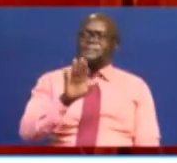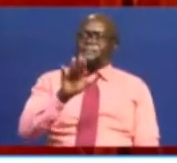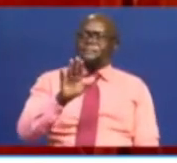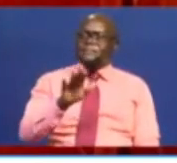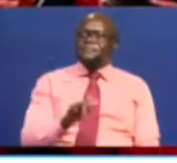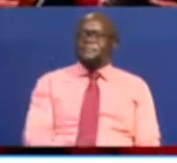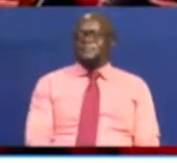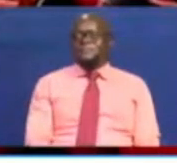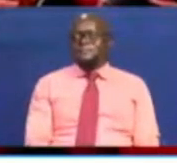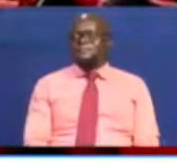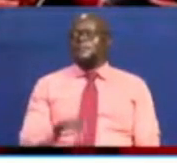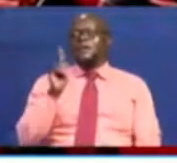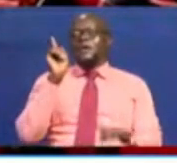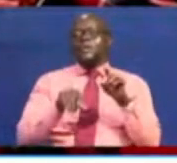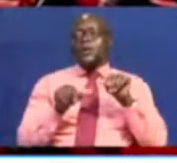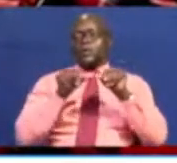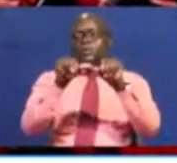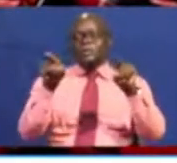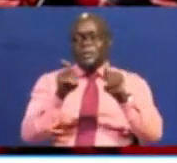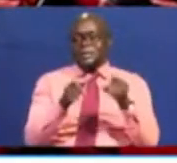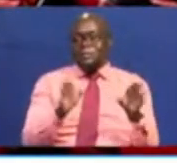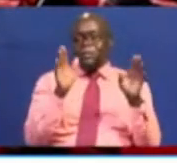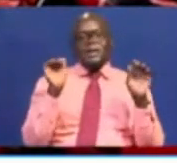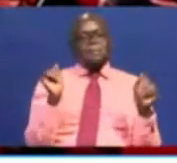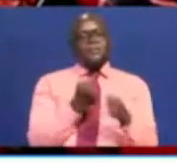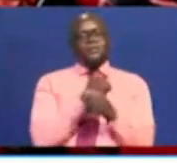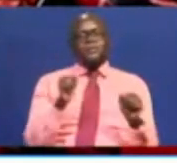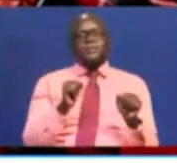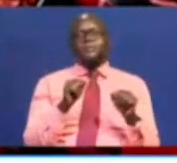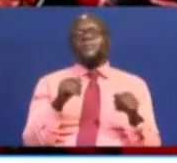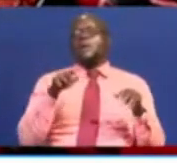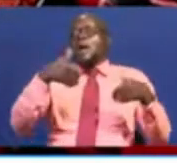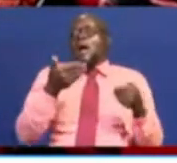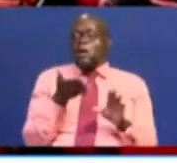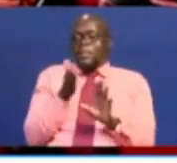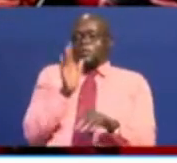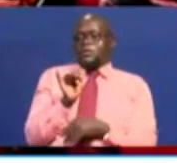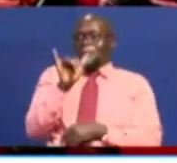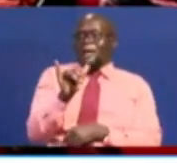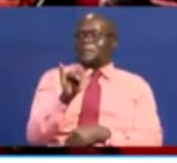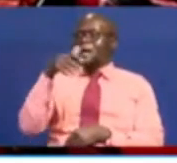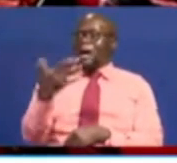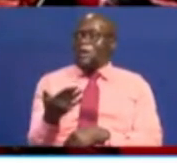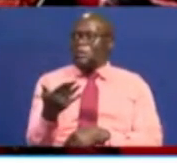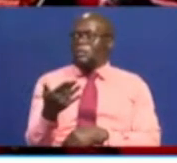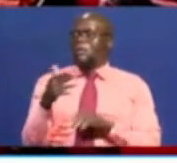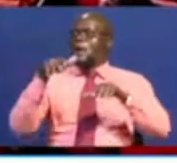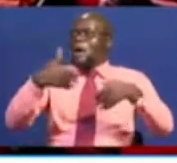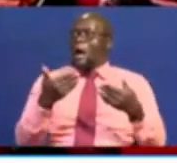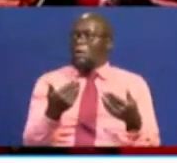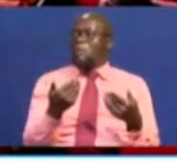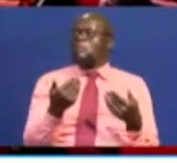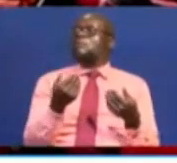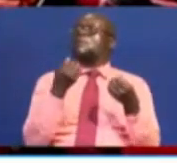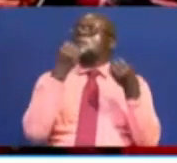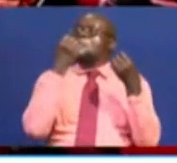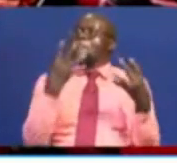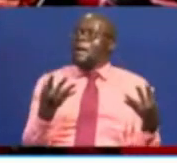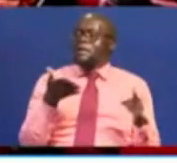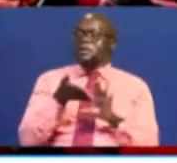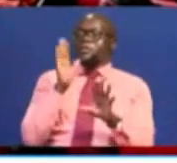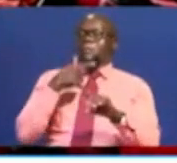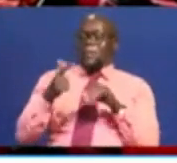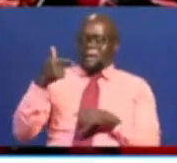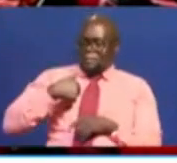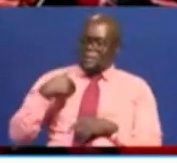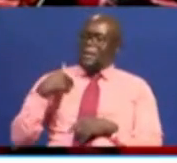Order. We cannot proceed like this, senators. Order. How yes, else Sifuna. Am I supposed to withdraw? Just How withdraw. Many ways are there to withdraw other than the